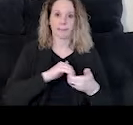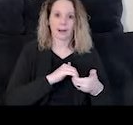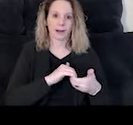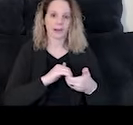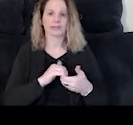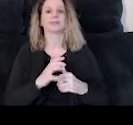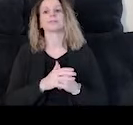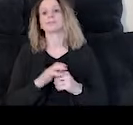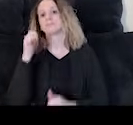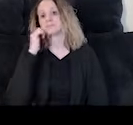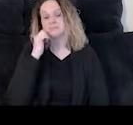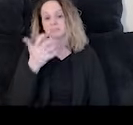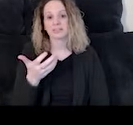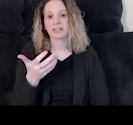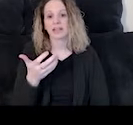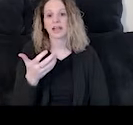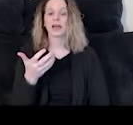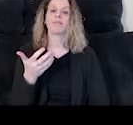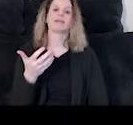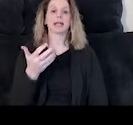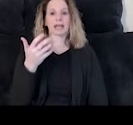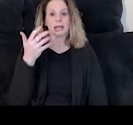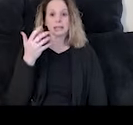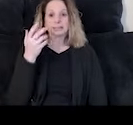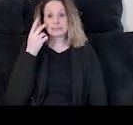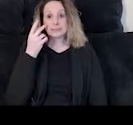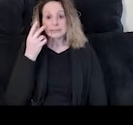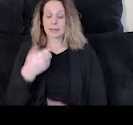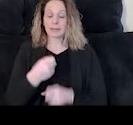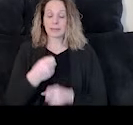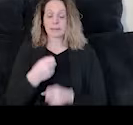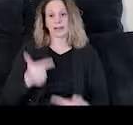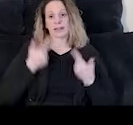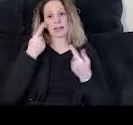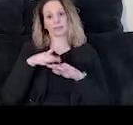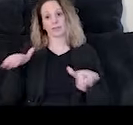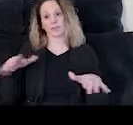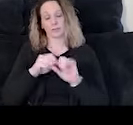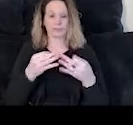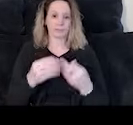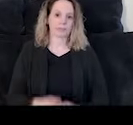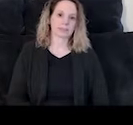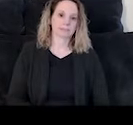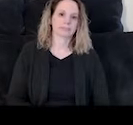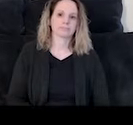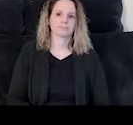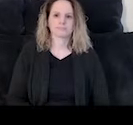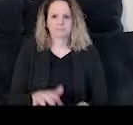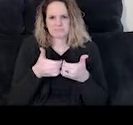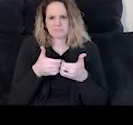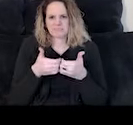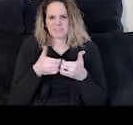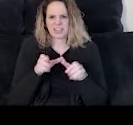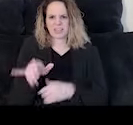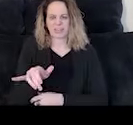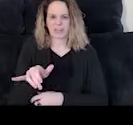are every day waking up, making better lives for children, youth, and families. To do this, we've done a